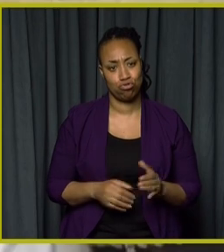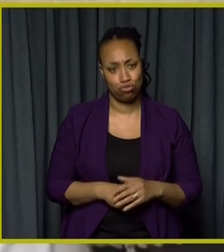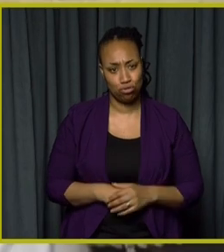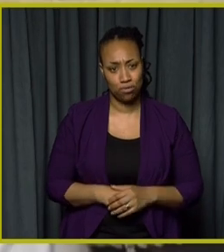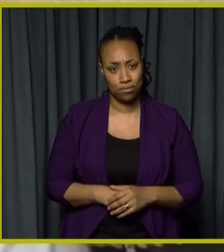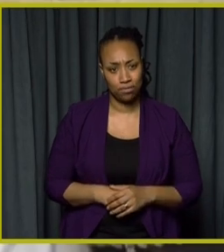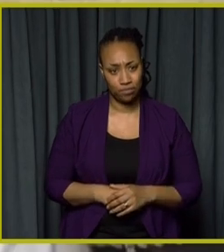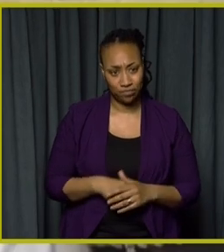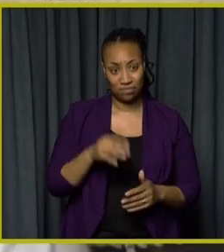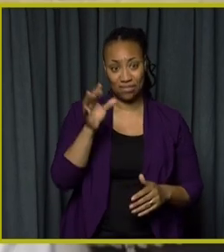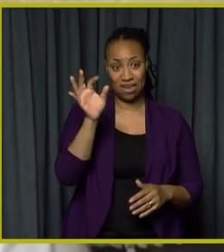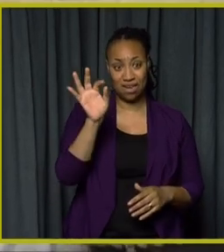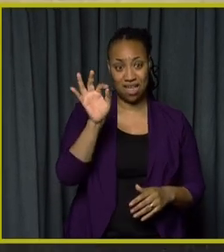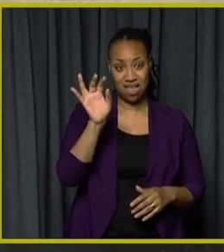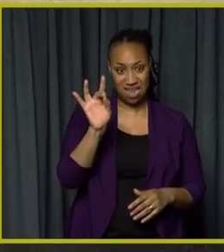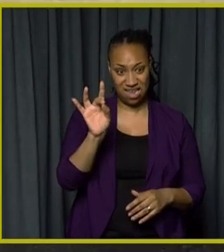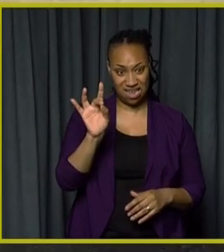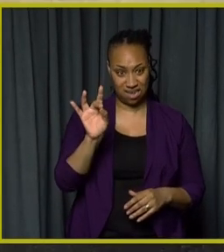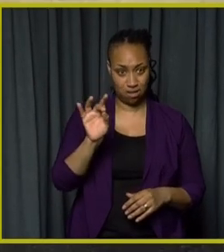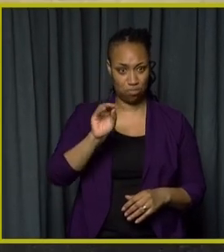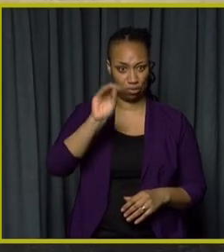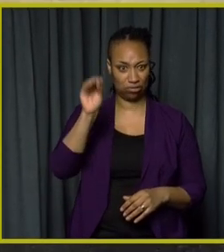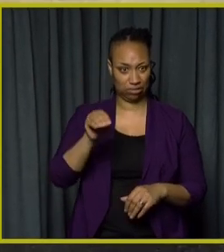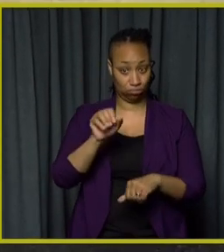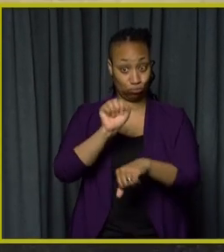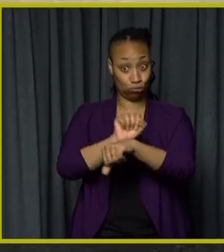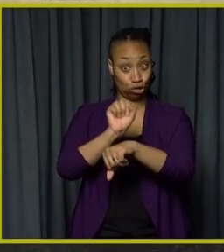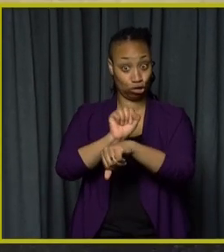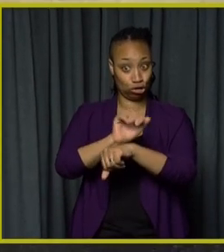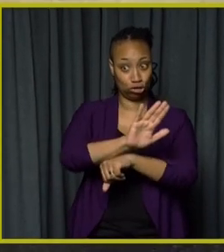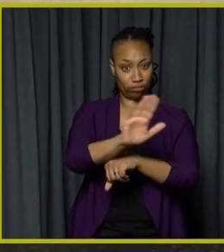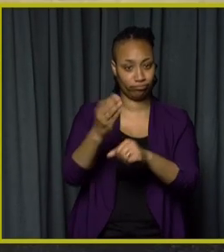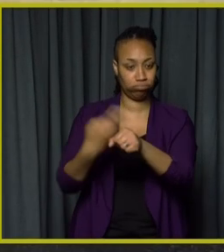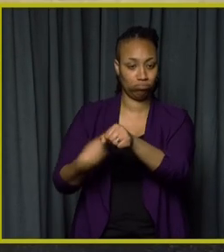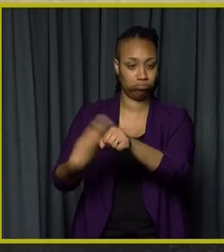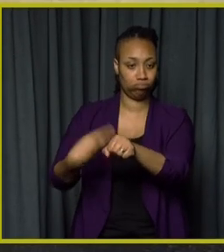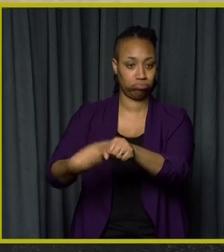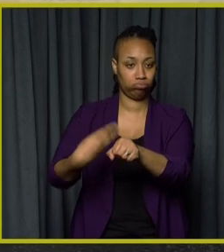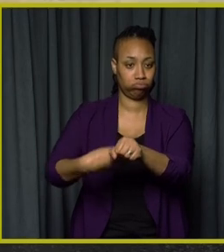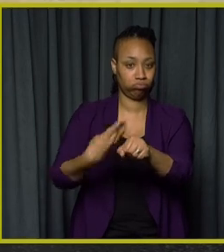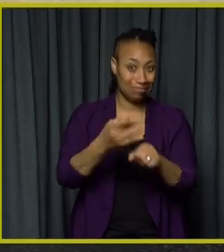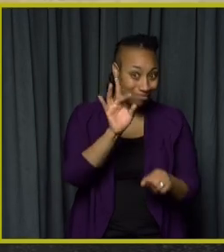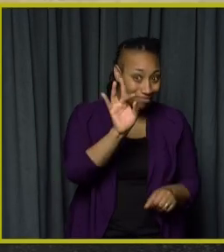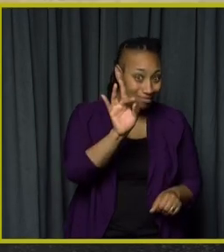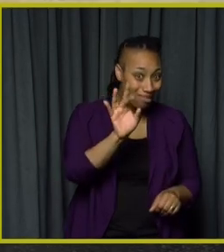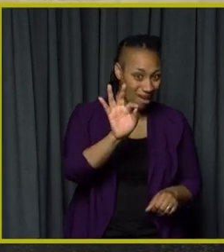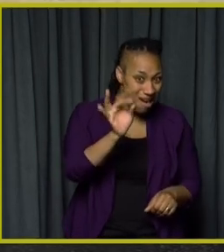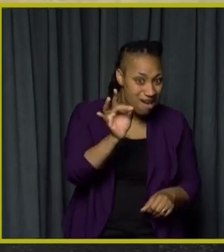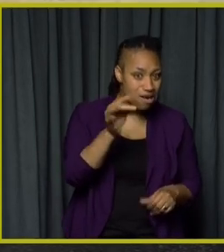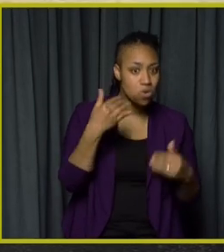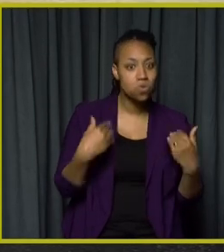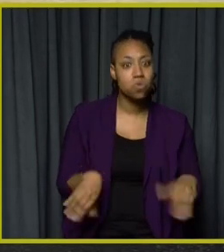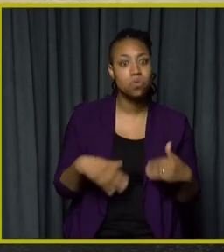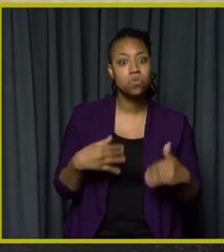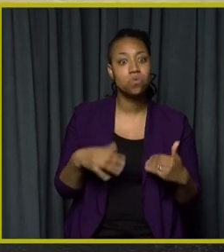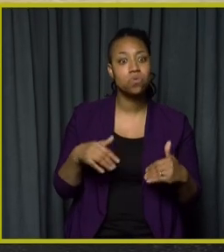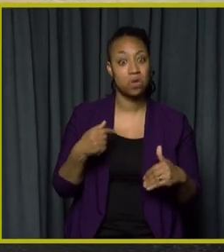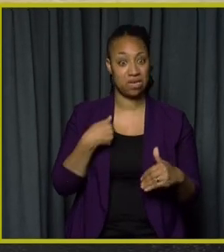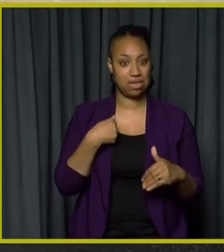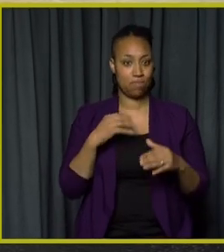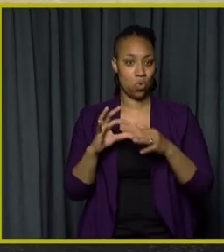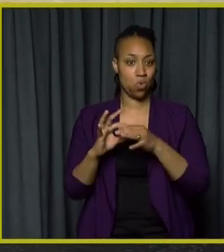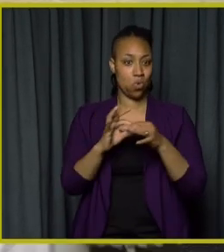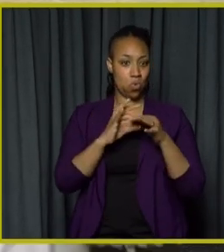off because of COVID-19? My name is Nia Winston, and I'm the General Vice President of the Union Unite Here, which represents workers